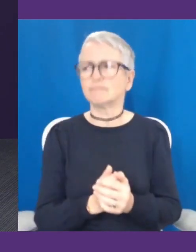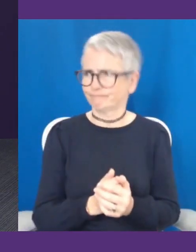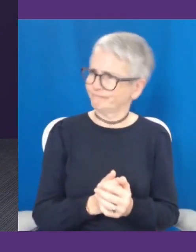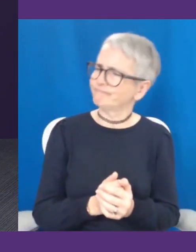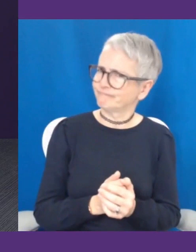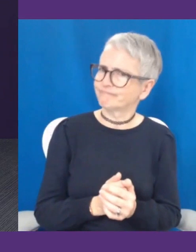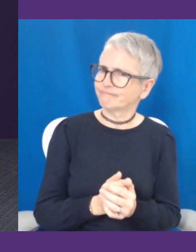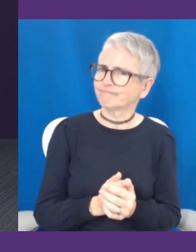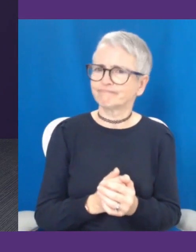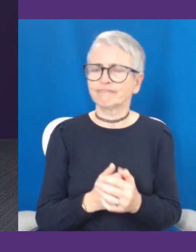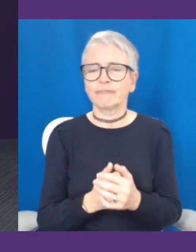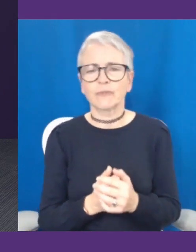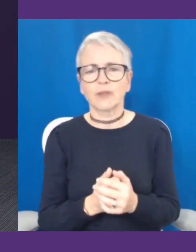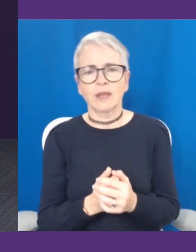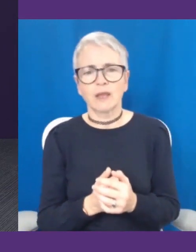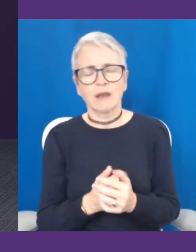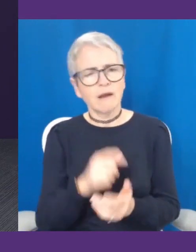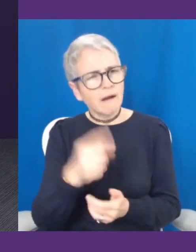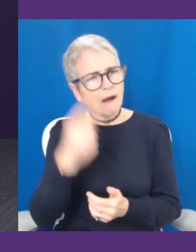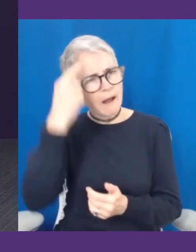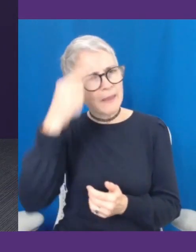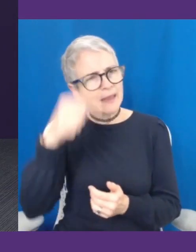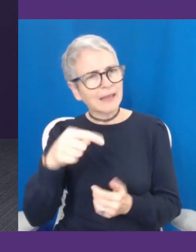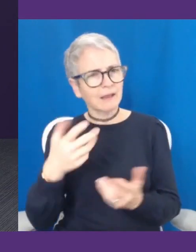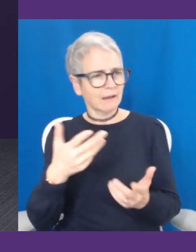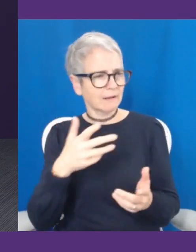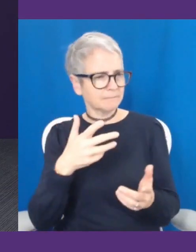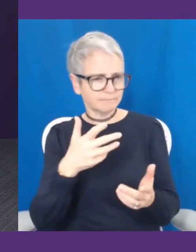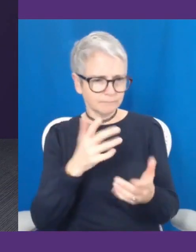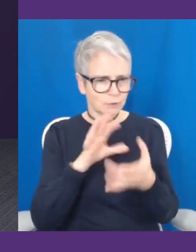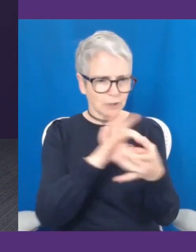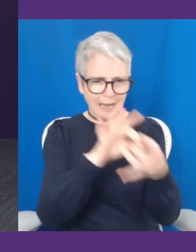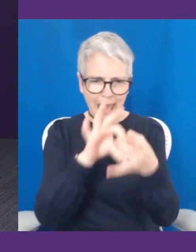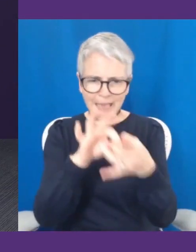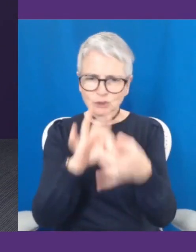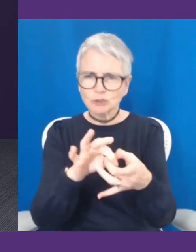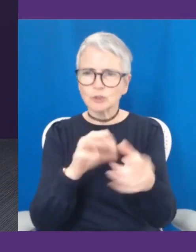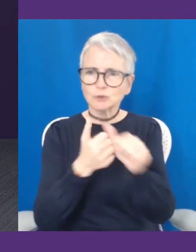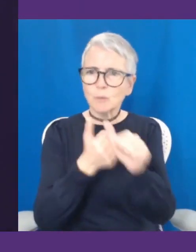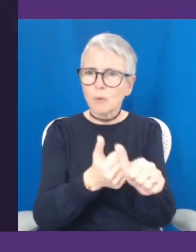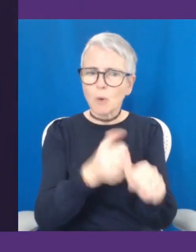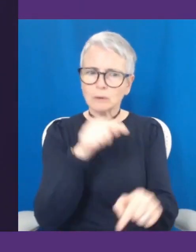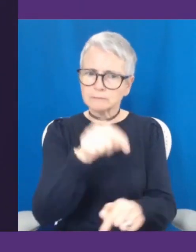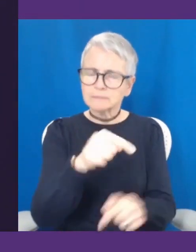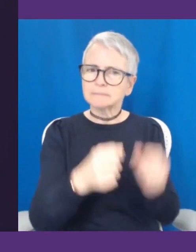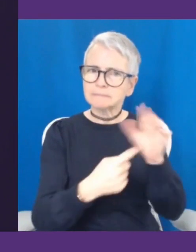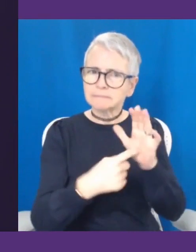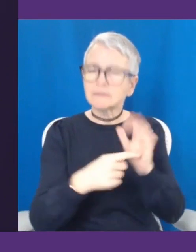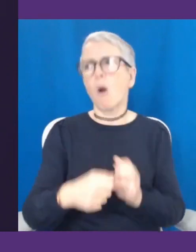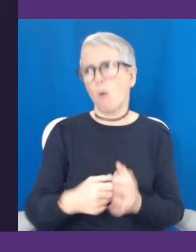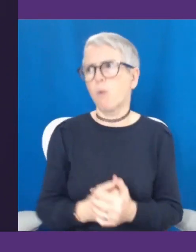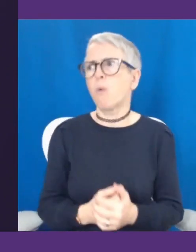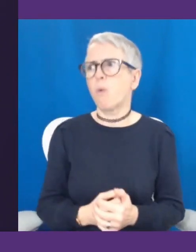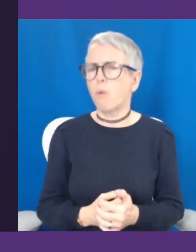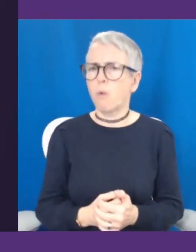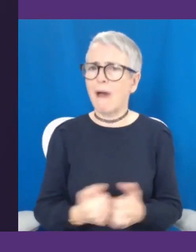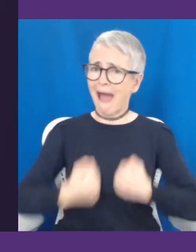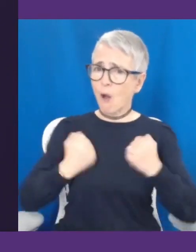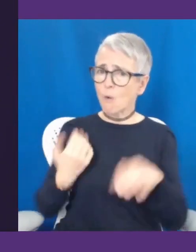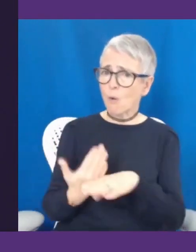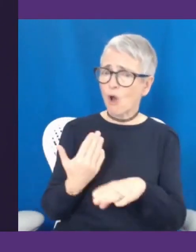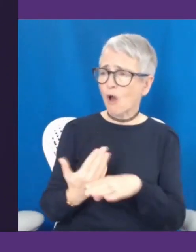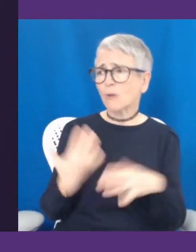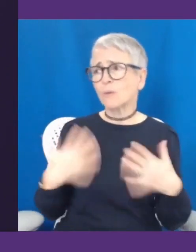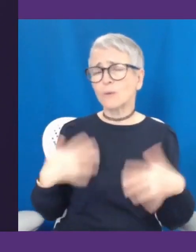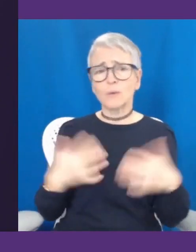probably a theme, isn't it, to try and connect and join up and support one another. For me, it's one of the things that's most important about the work that we do. We are